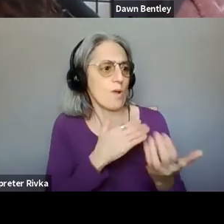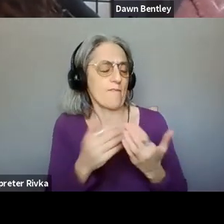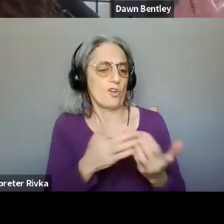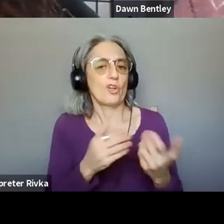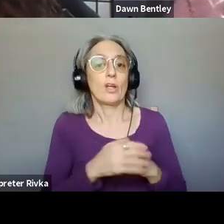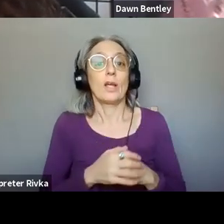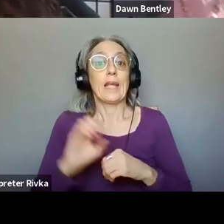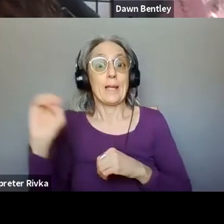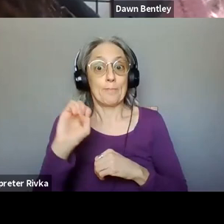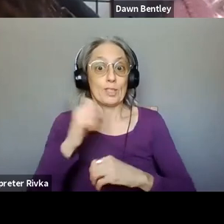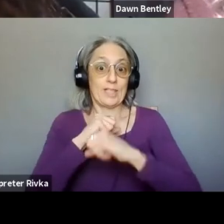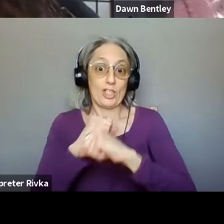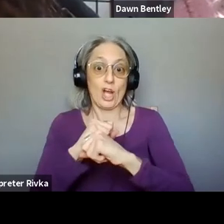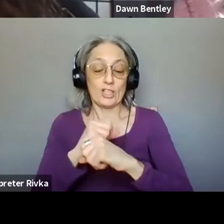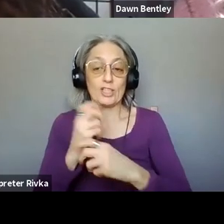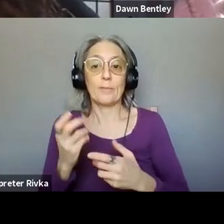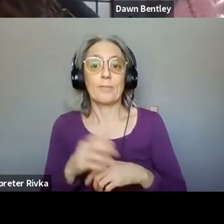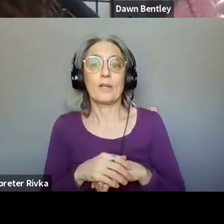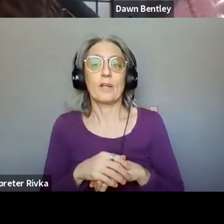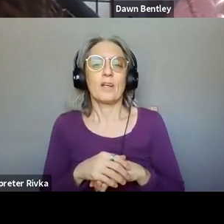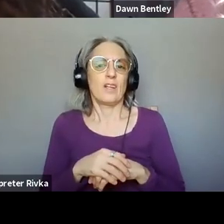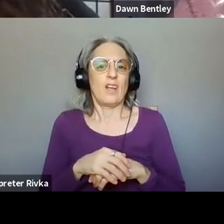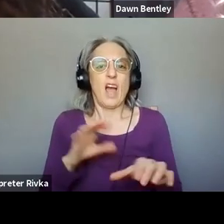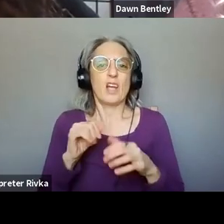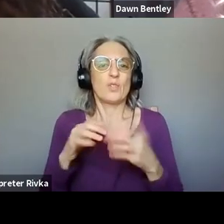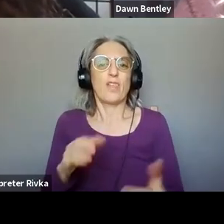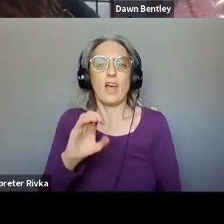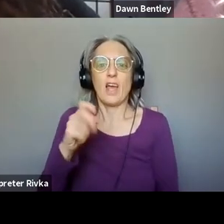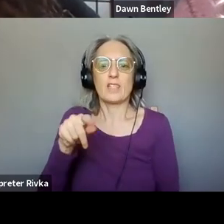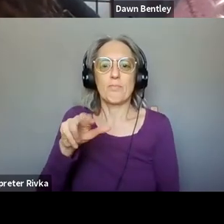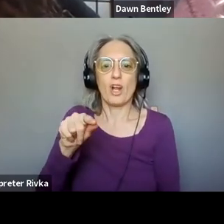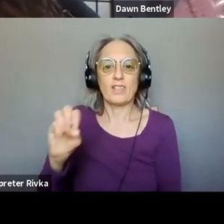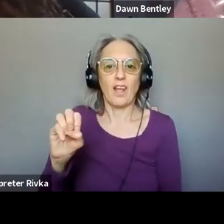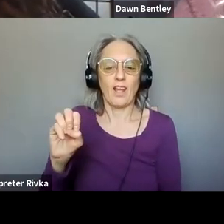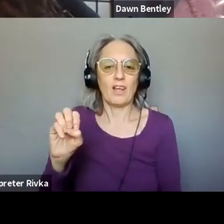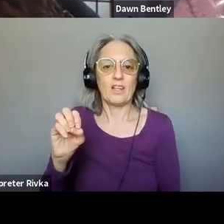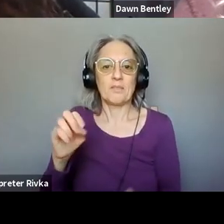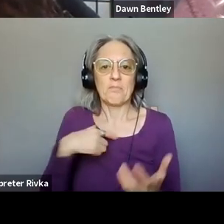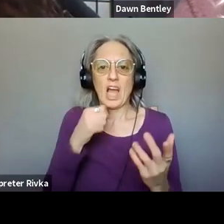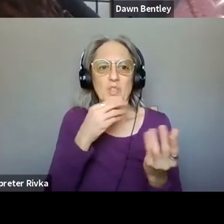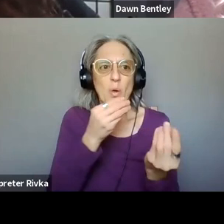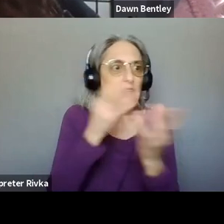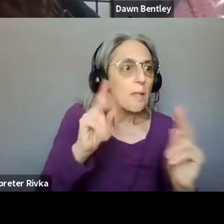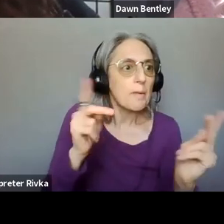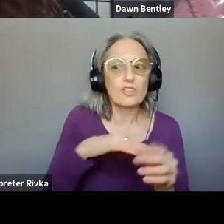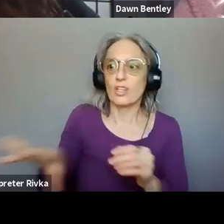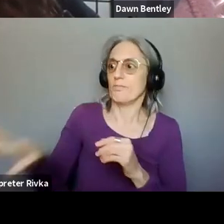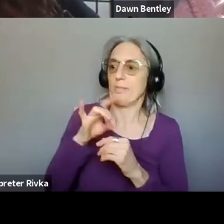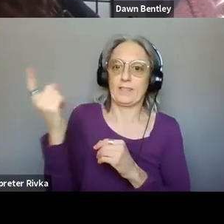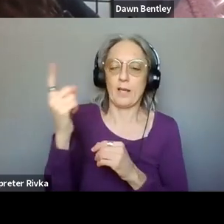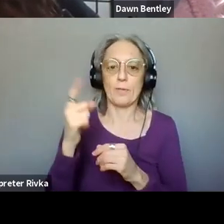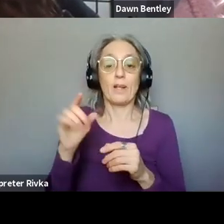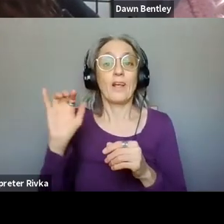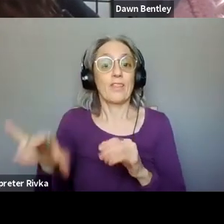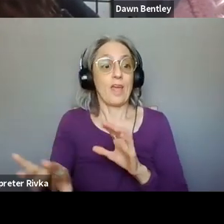emergency guardianships, I issue them ex parte. We don't notify anybody if there's no guardian, and they only last for 72